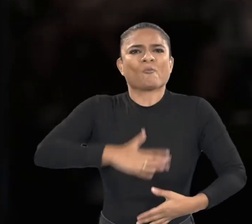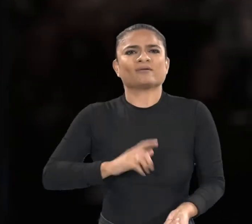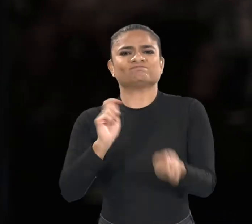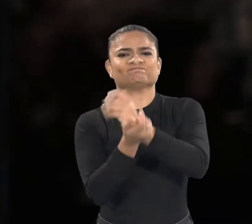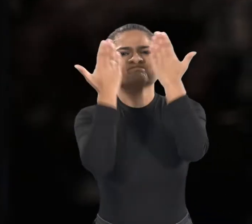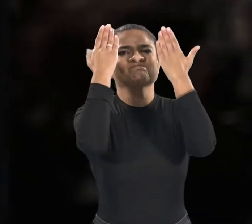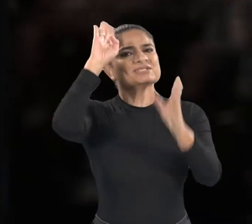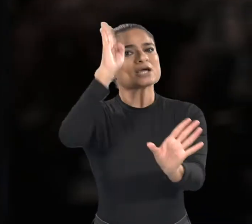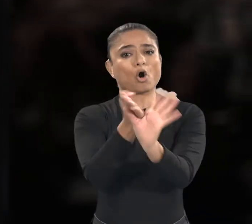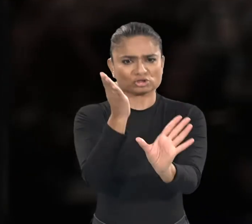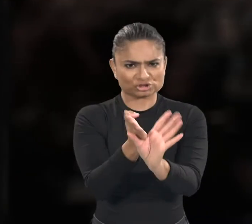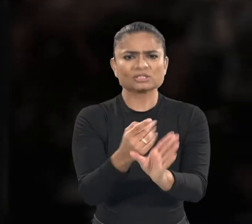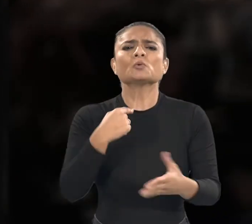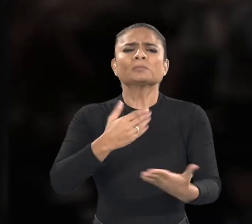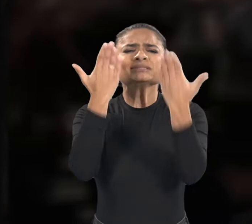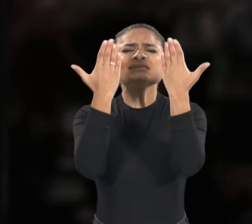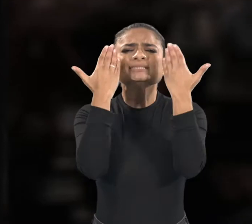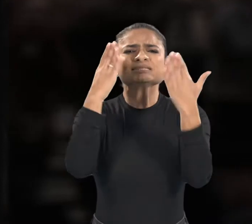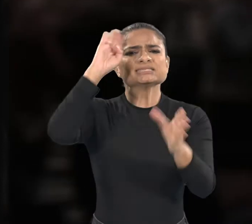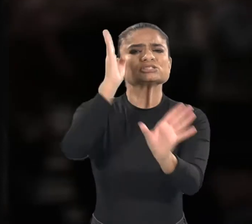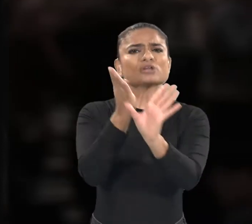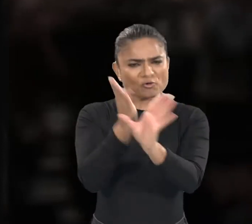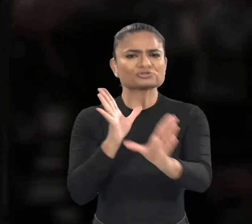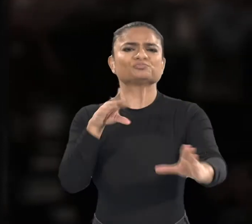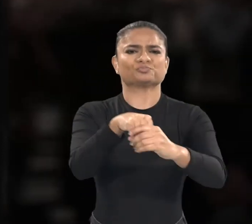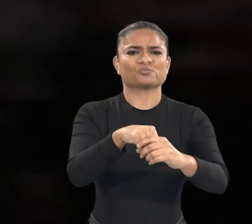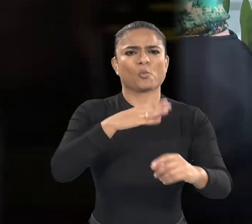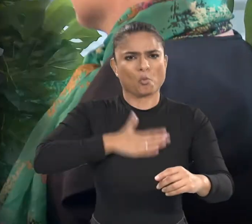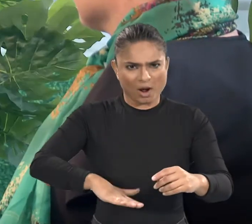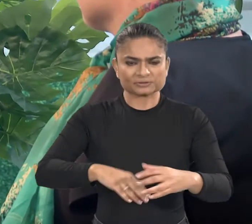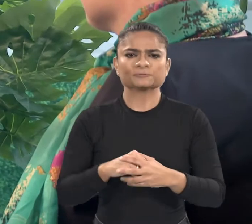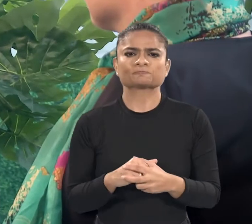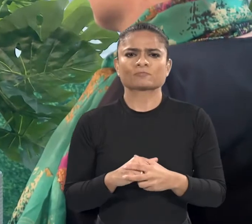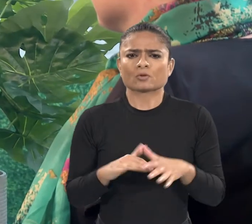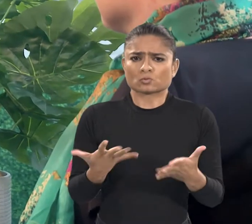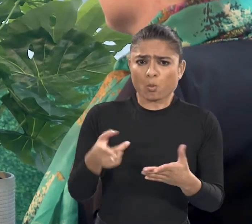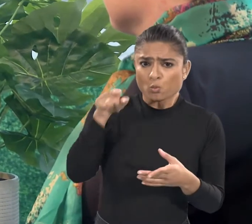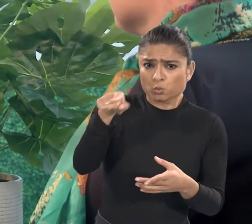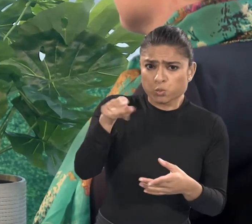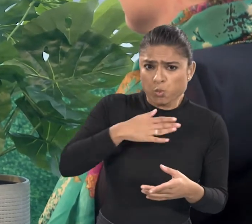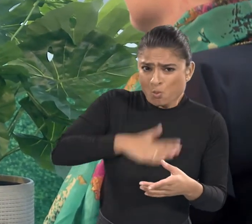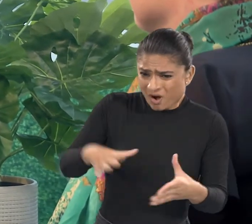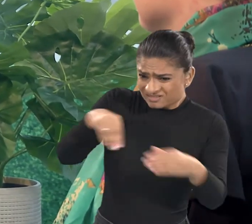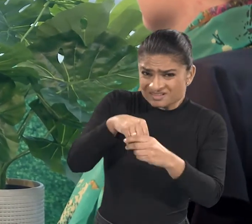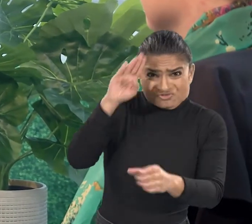career in psychology. That's actually what I want to get into, because I don't think many people really know,